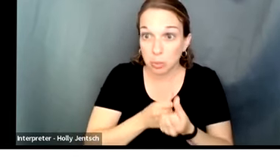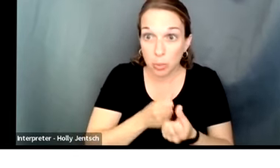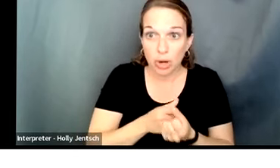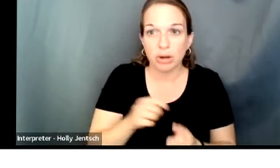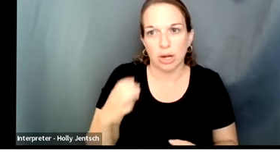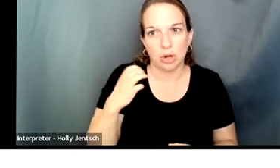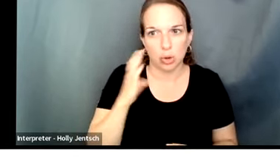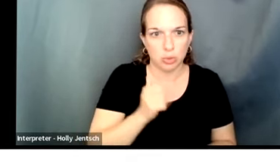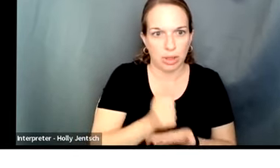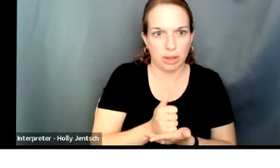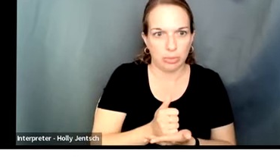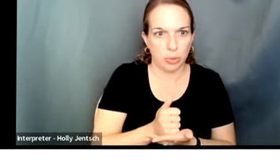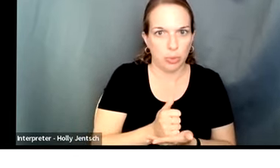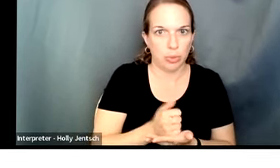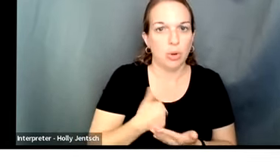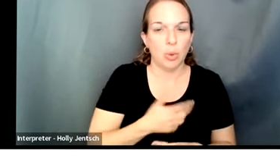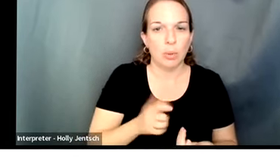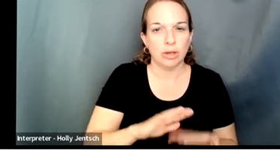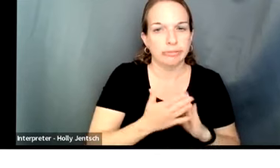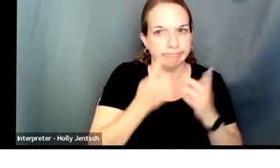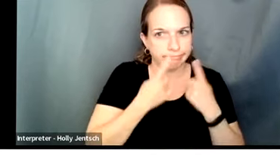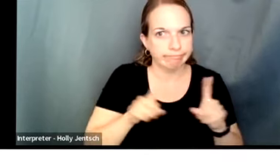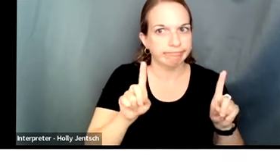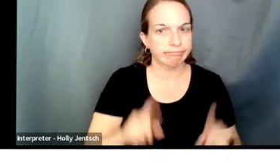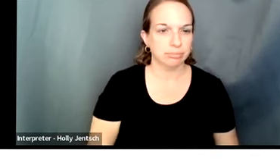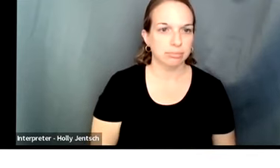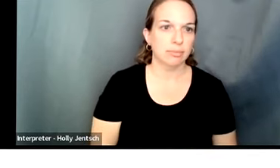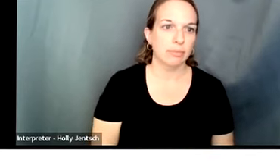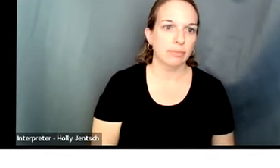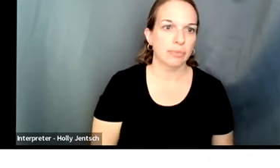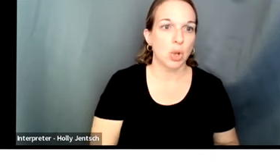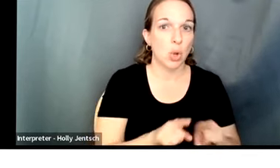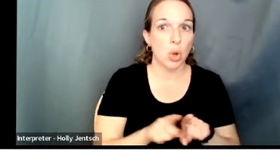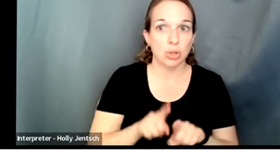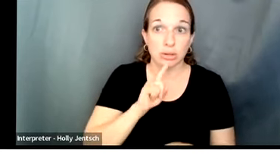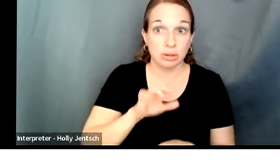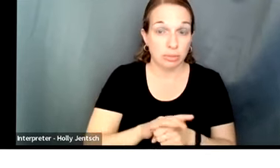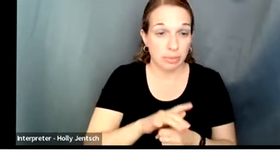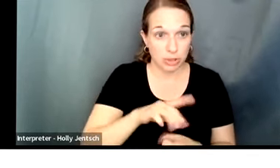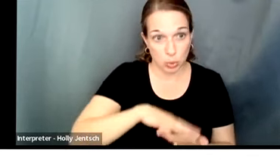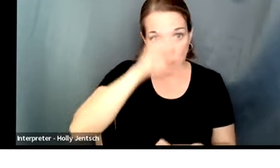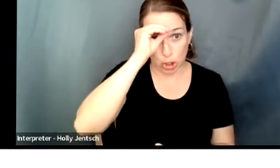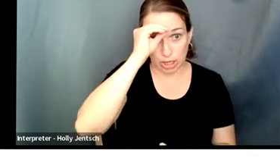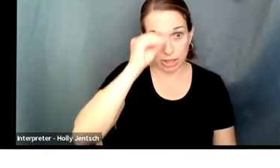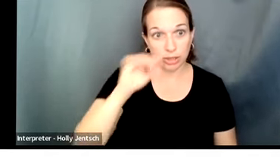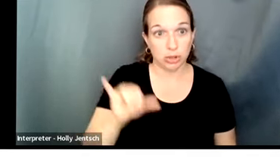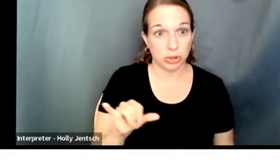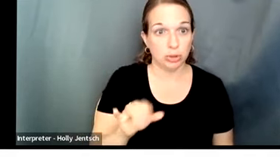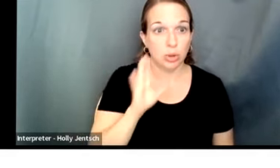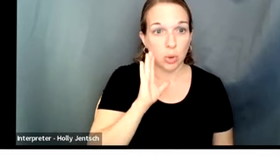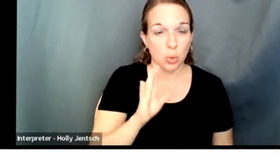help you along the way. We want you to be successful. You'll also commit to learn. We will have